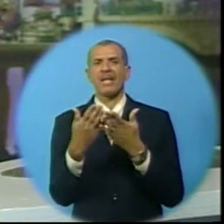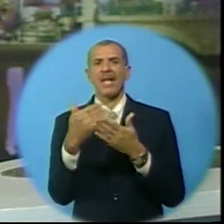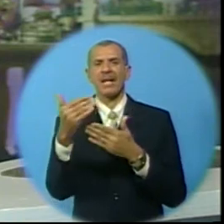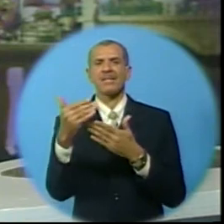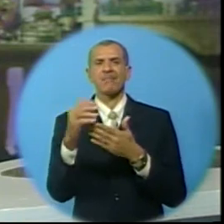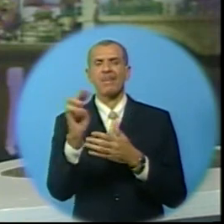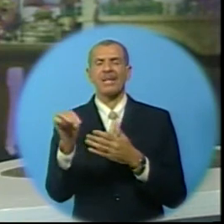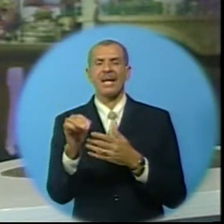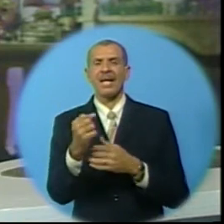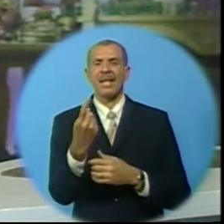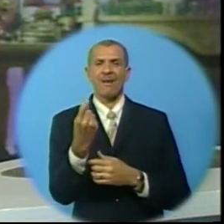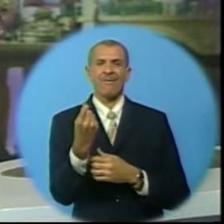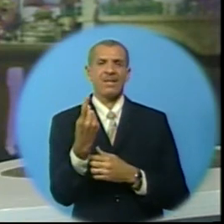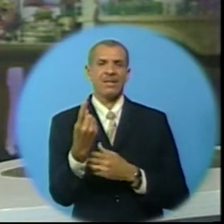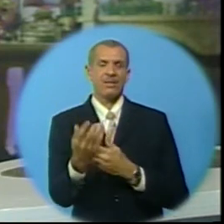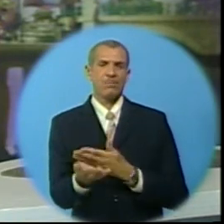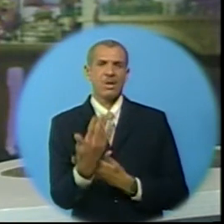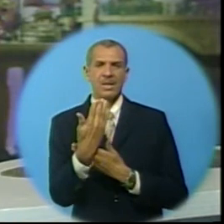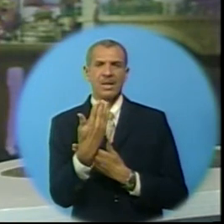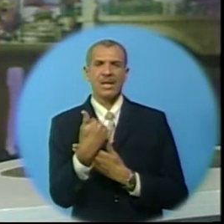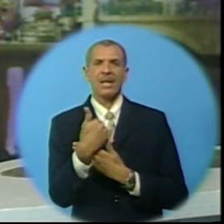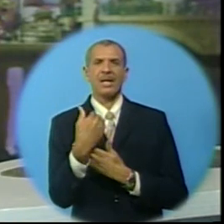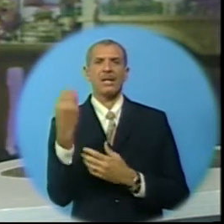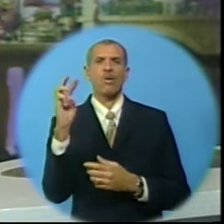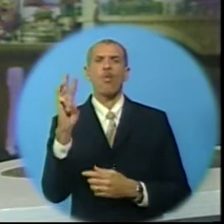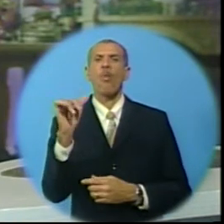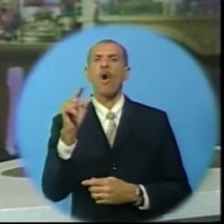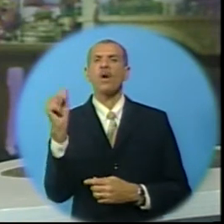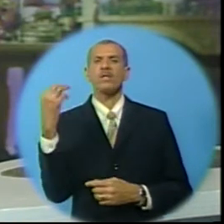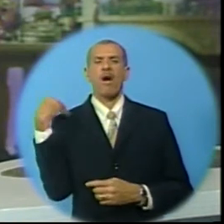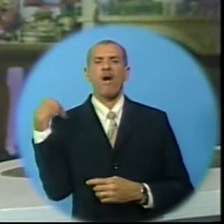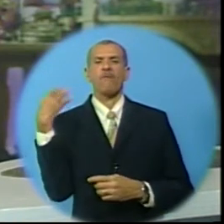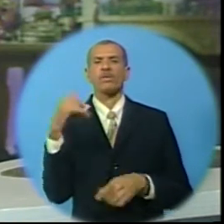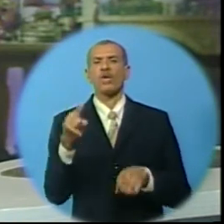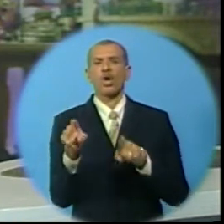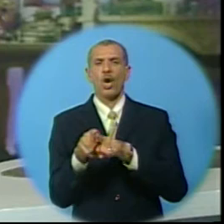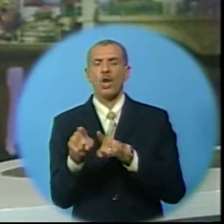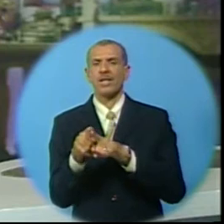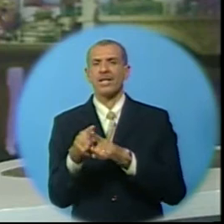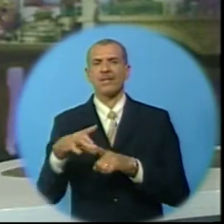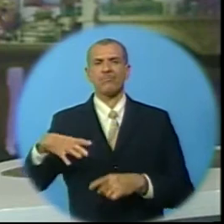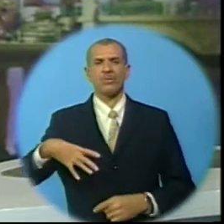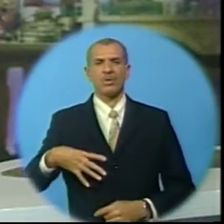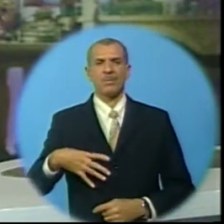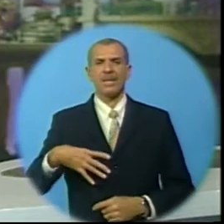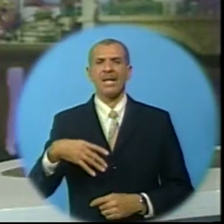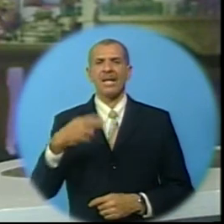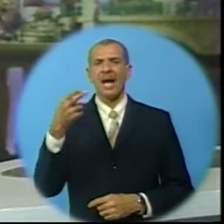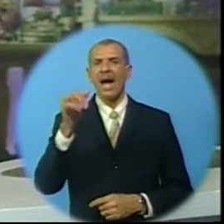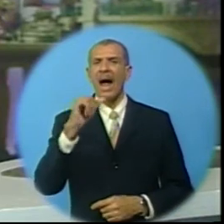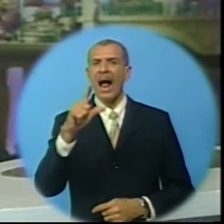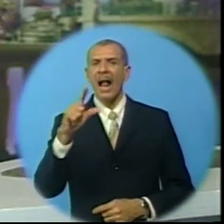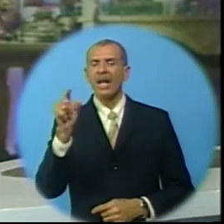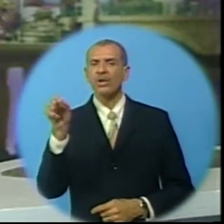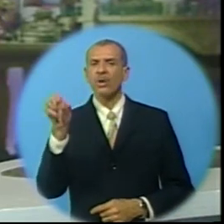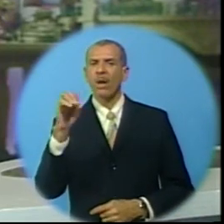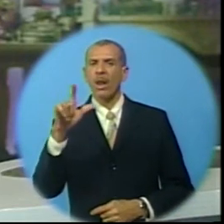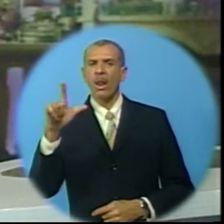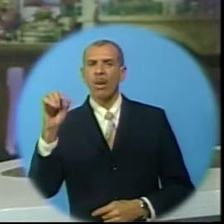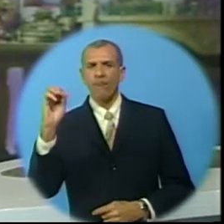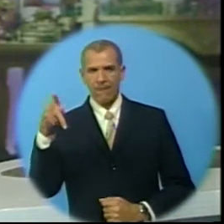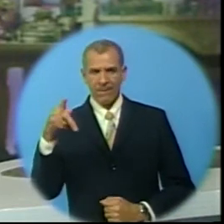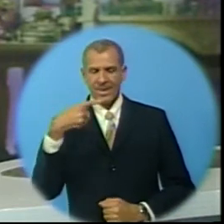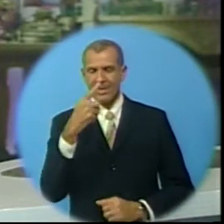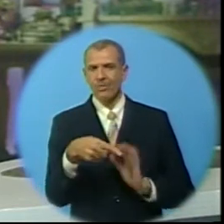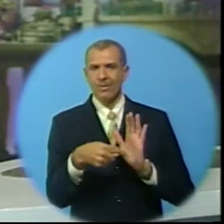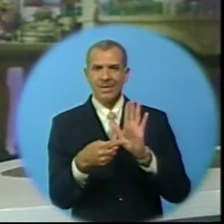the office of the Chief Labour Officer in Warren, St. Michael. That's according to Chairman of the Tribunal, Hal Gollop. He made the revelation